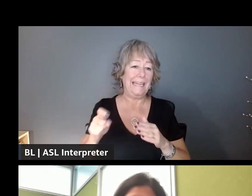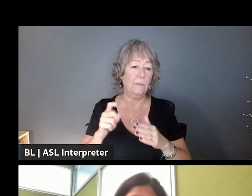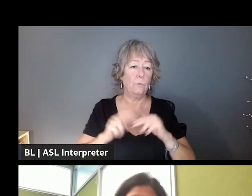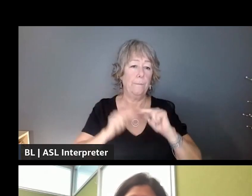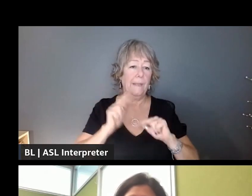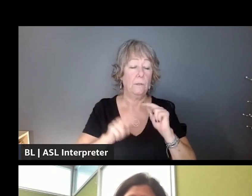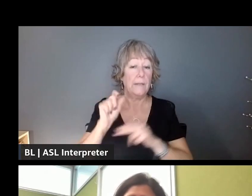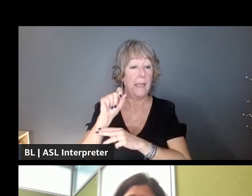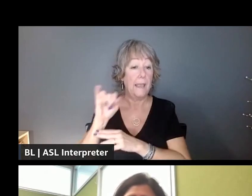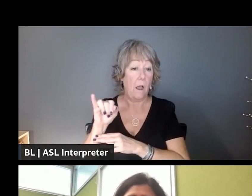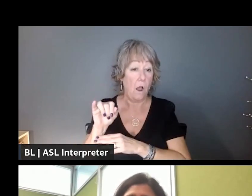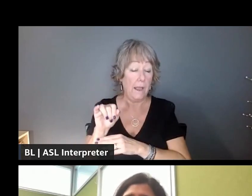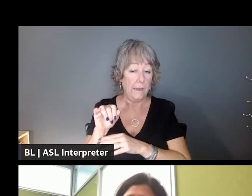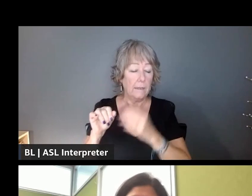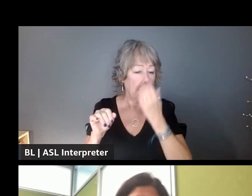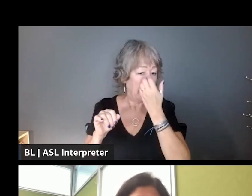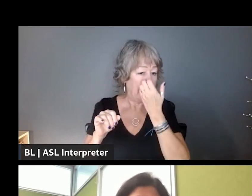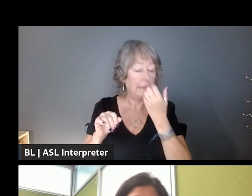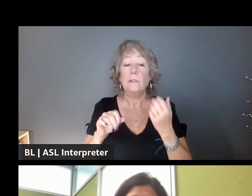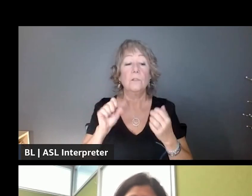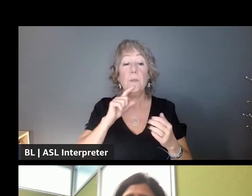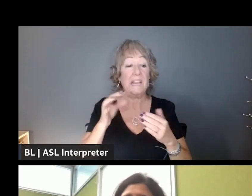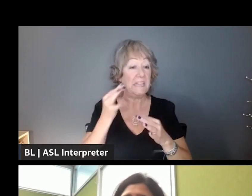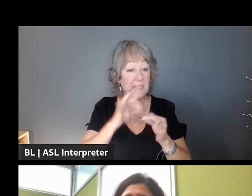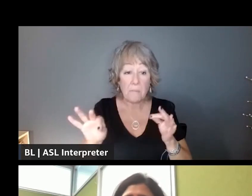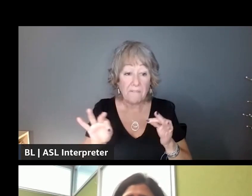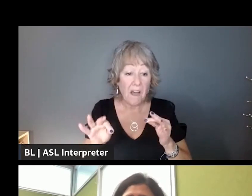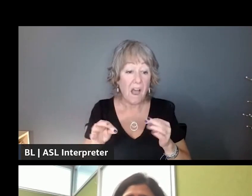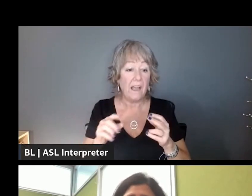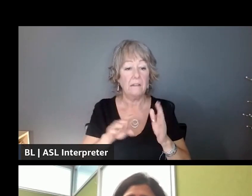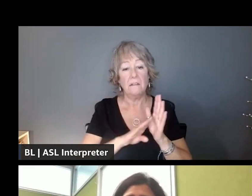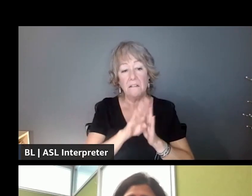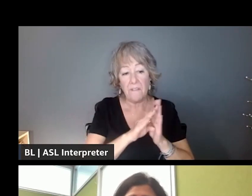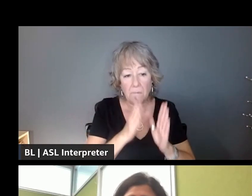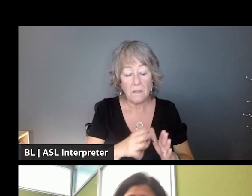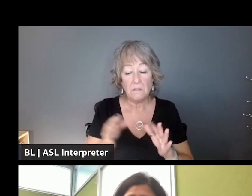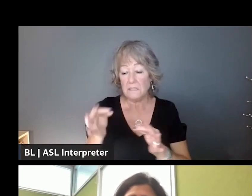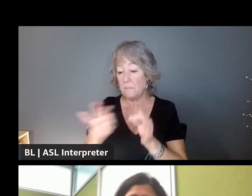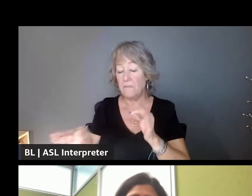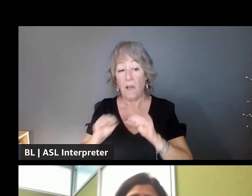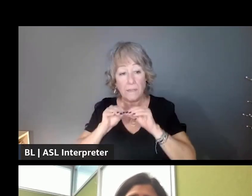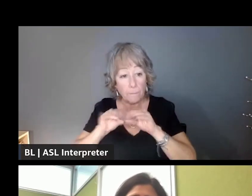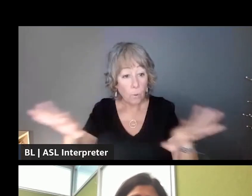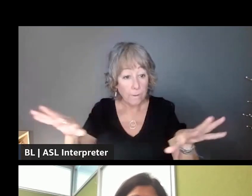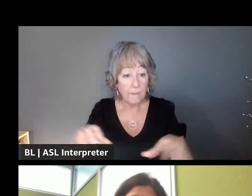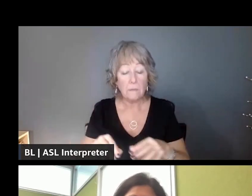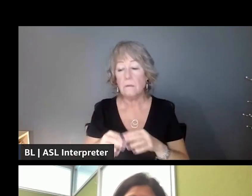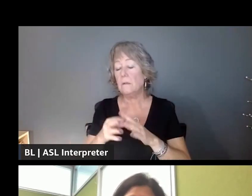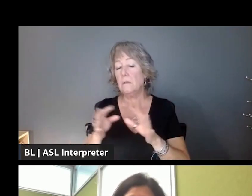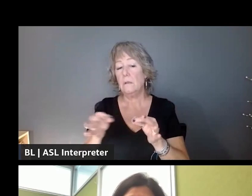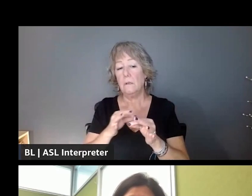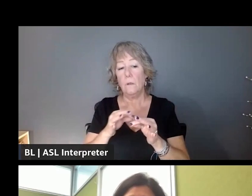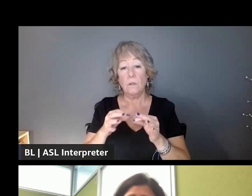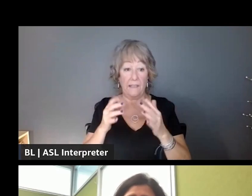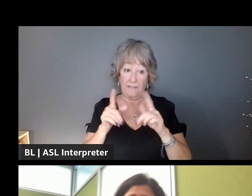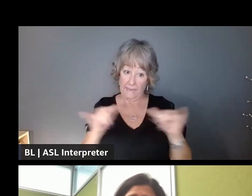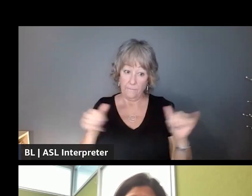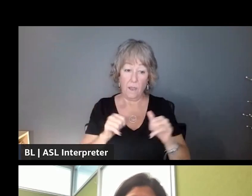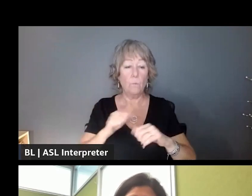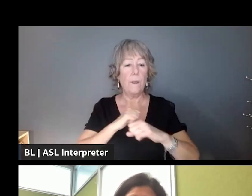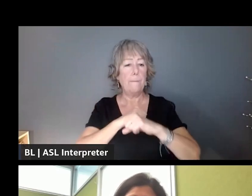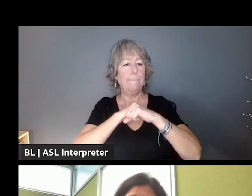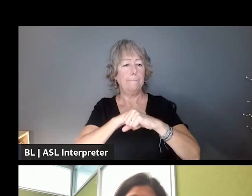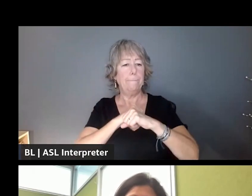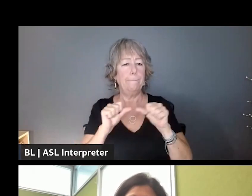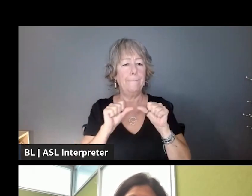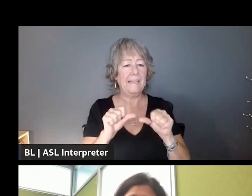applications. So that we can simplify development, we can simplify deployment while maintaining privacy and